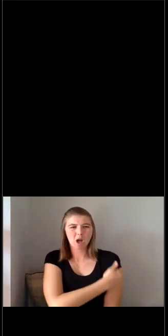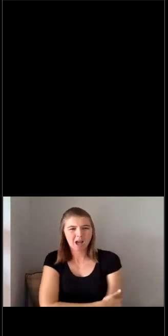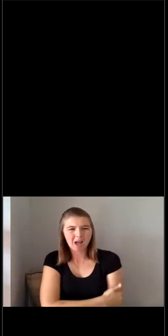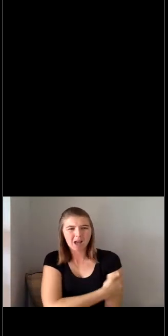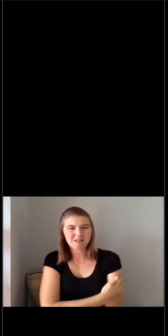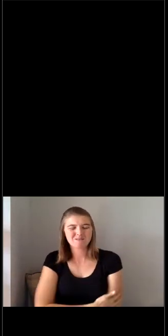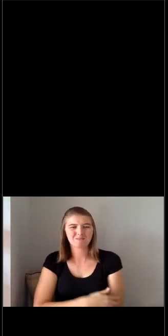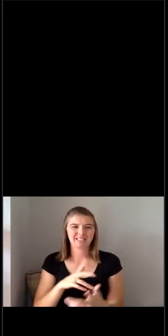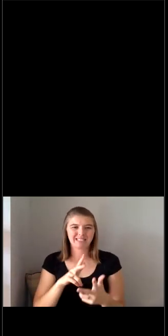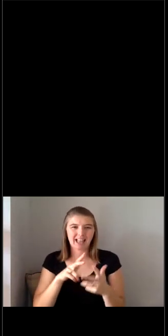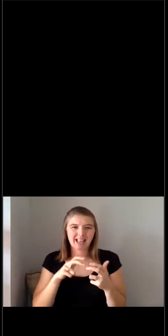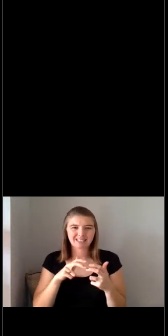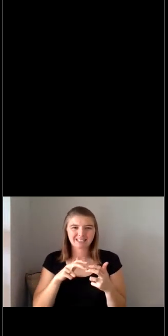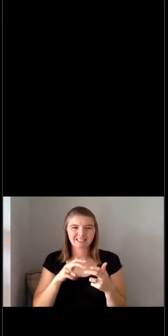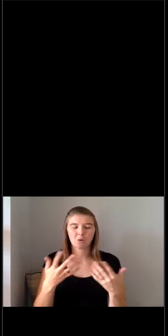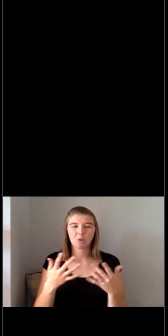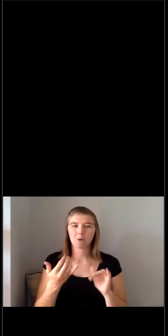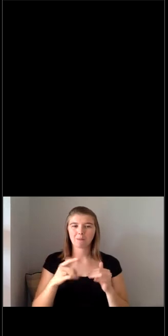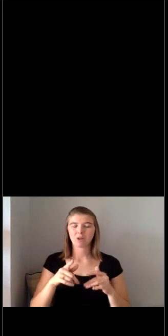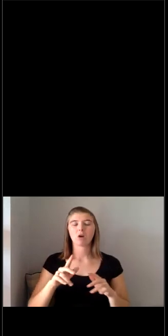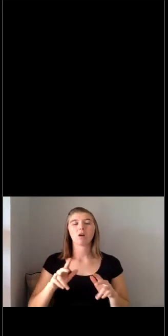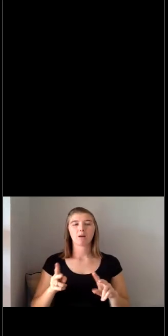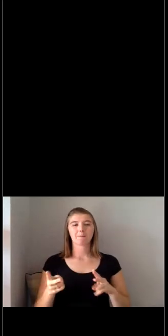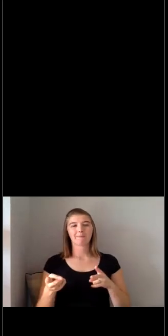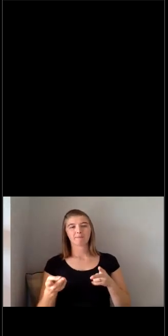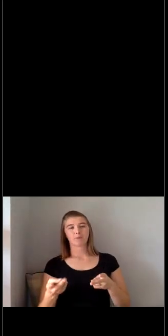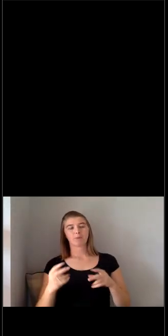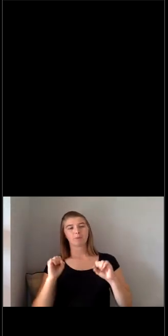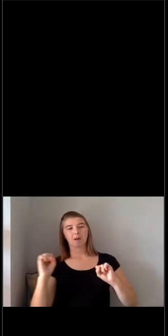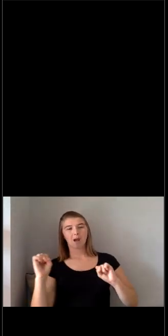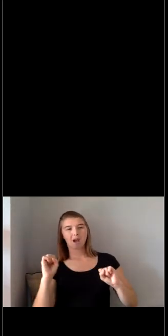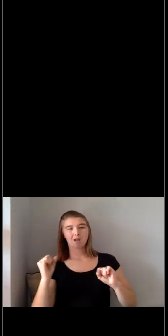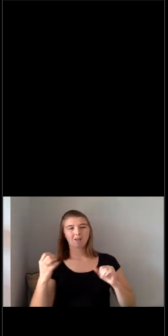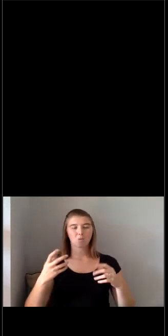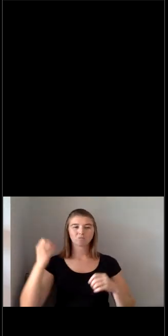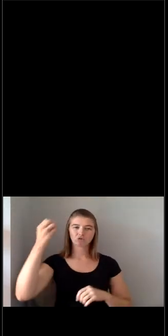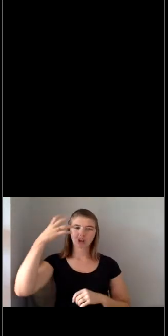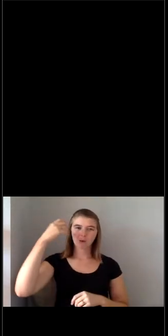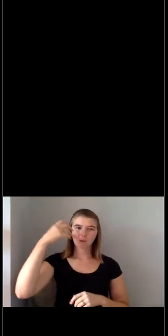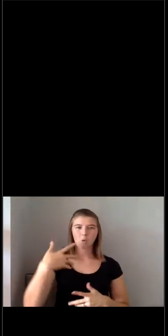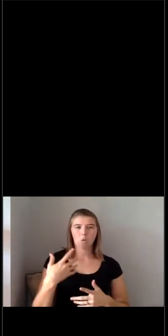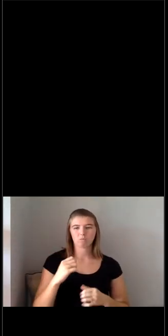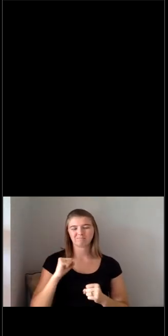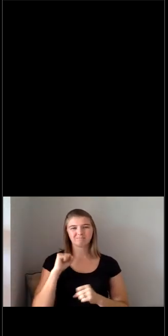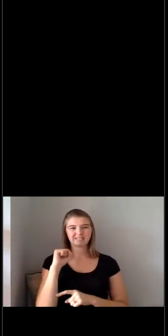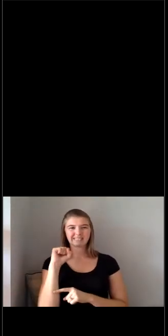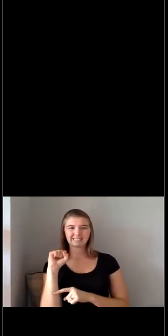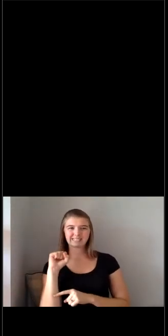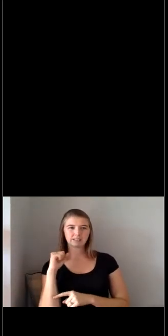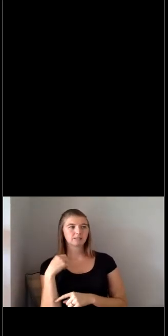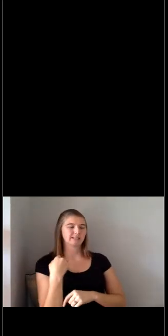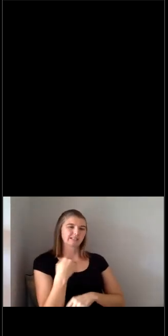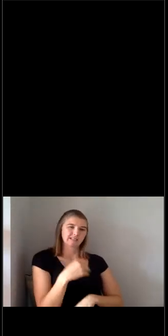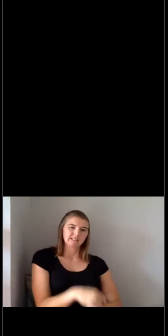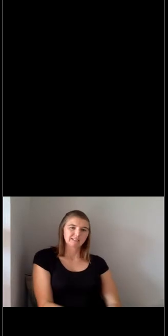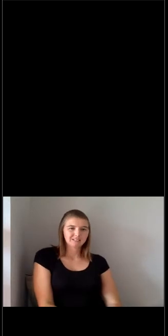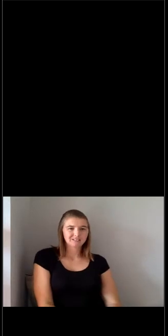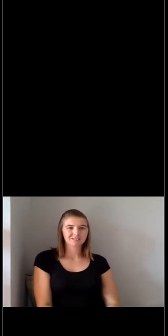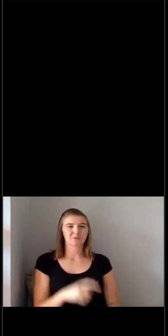there. You might have a shower or bath to help you relax. You might lie or sit in a certain way. All of those things are beneficial. What we're looking to do is